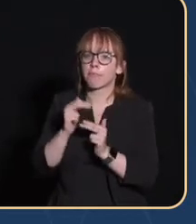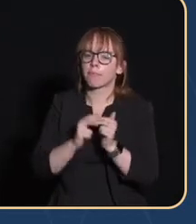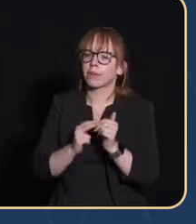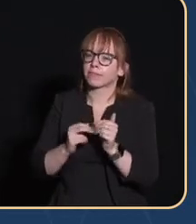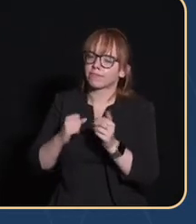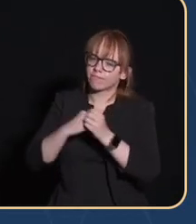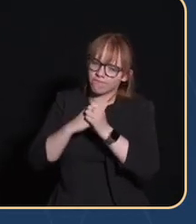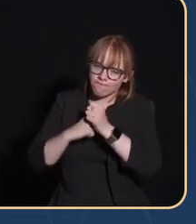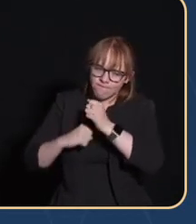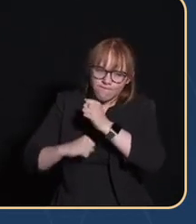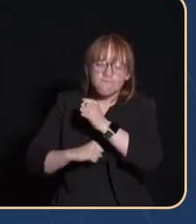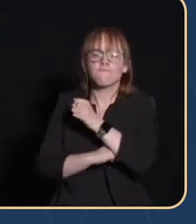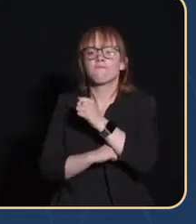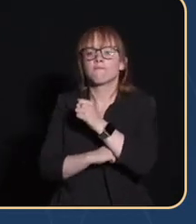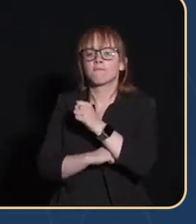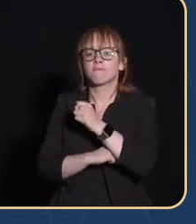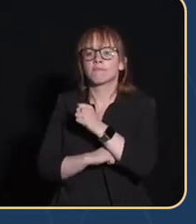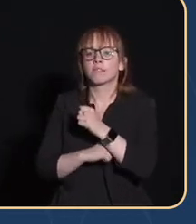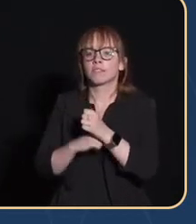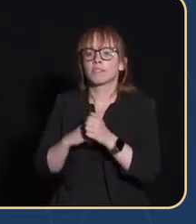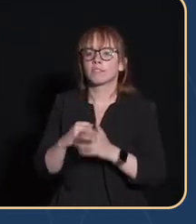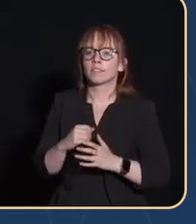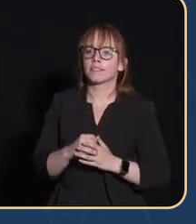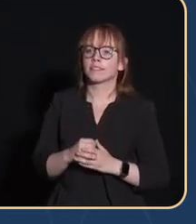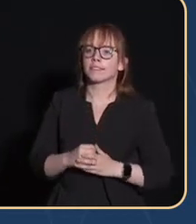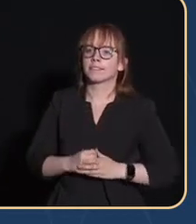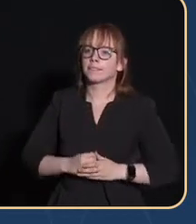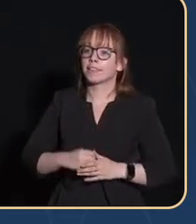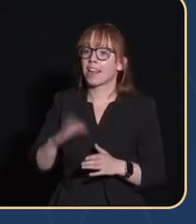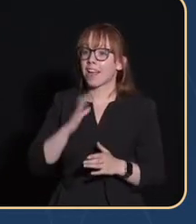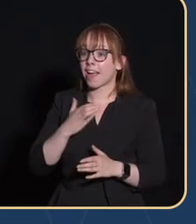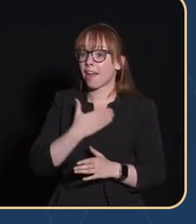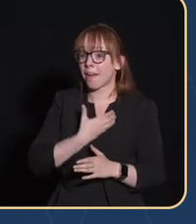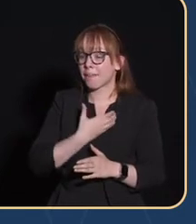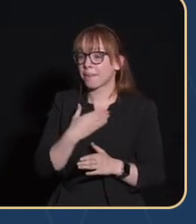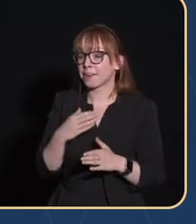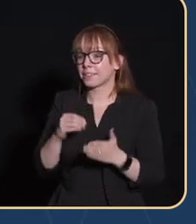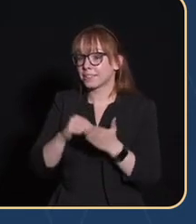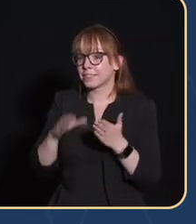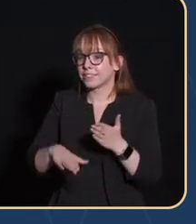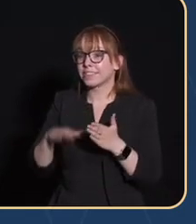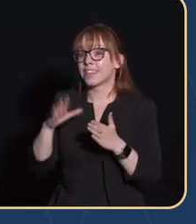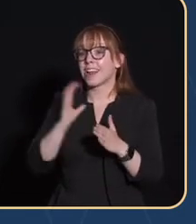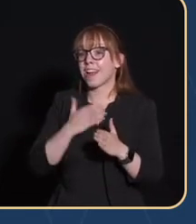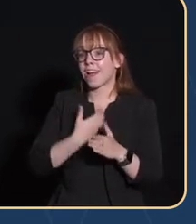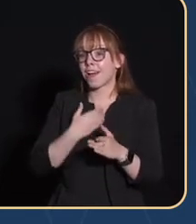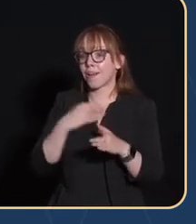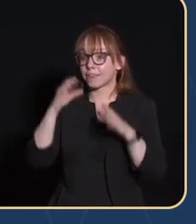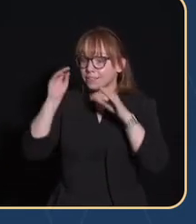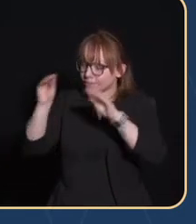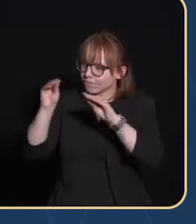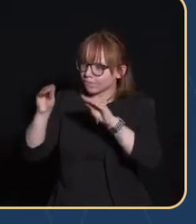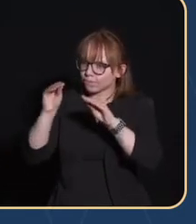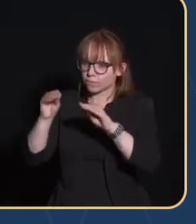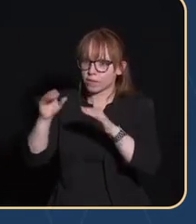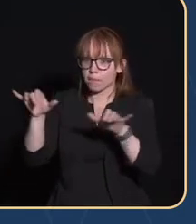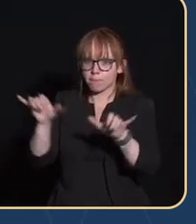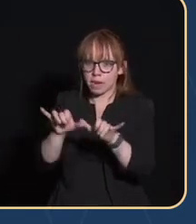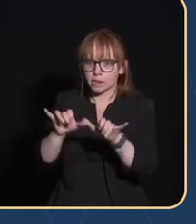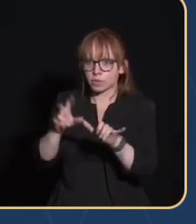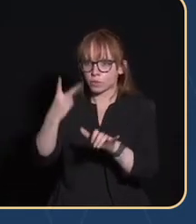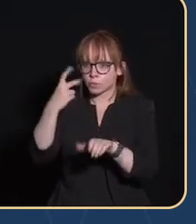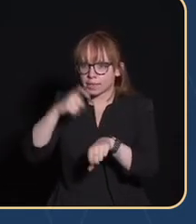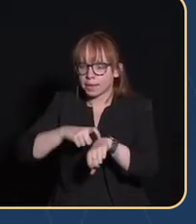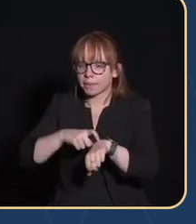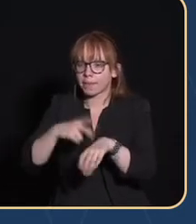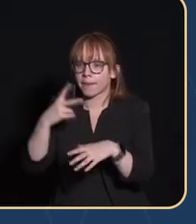with construction principles that Perry Franzen, our carpentry instructor, pounds into their head every day. Measure twice and